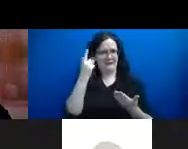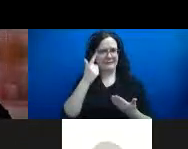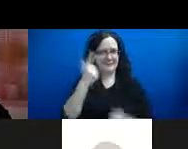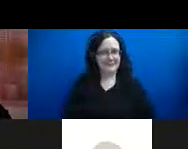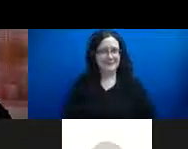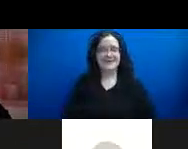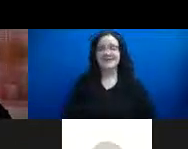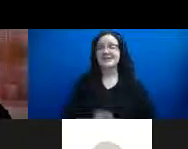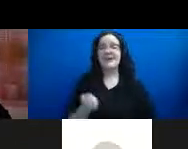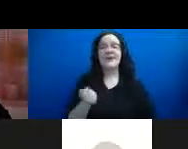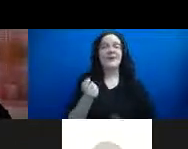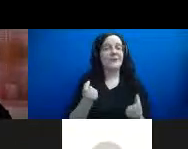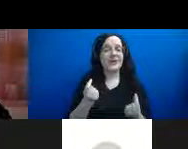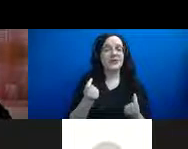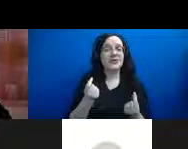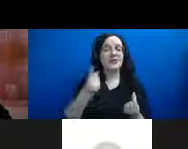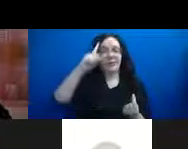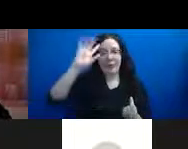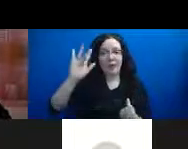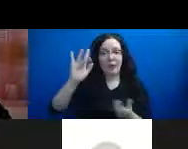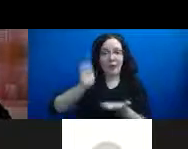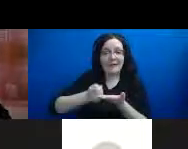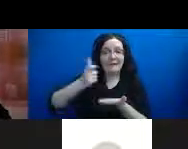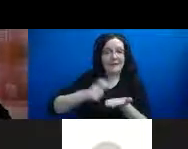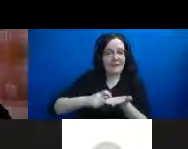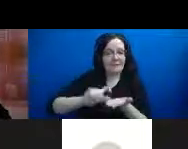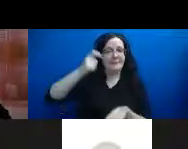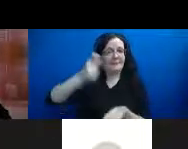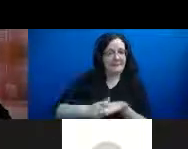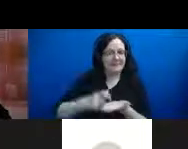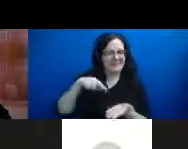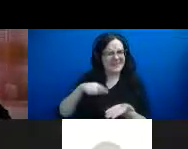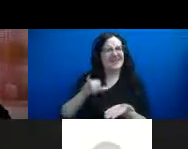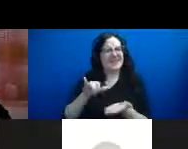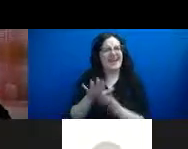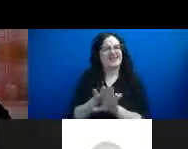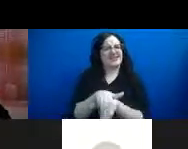exercise, which kind of simulates sort of a gambling thinking,